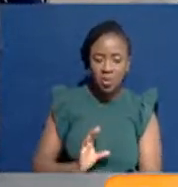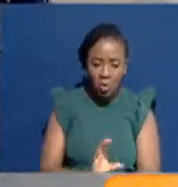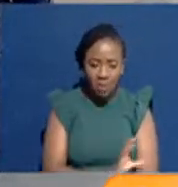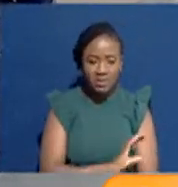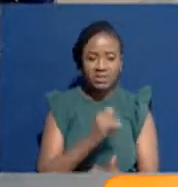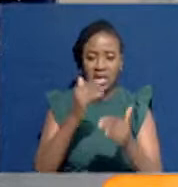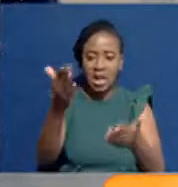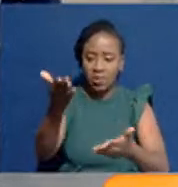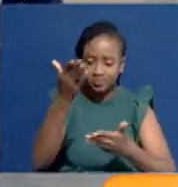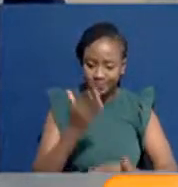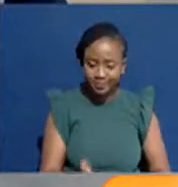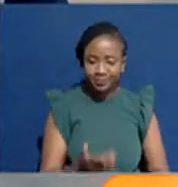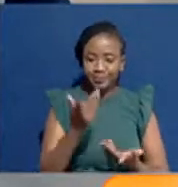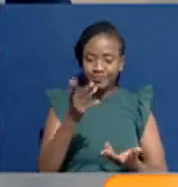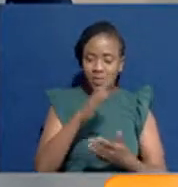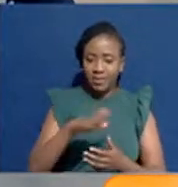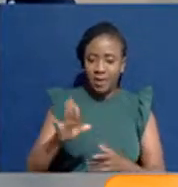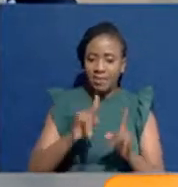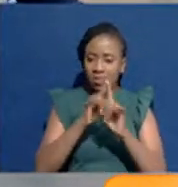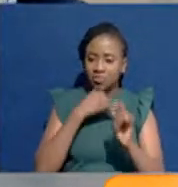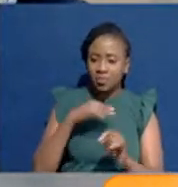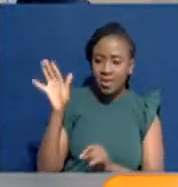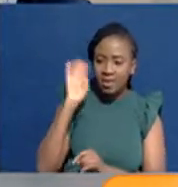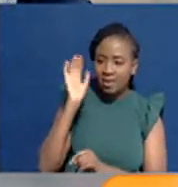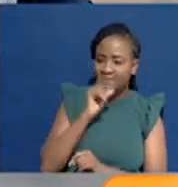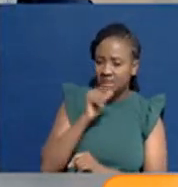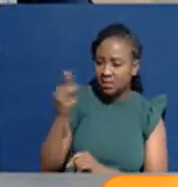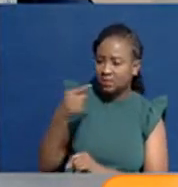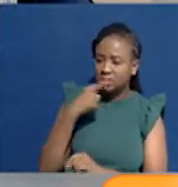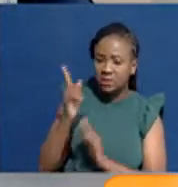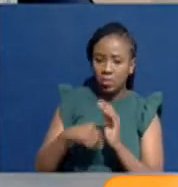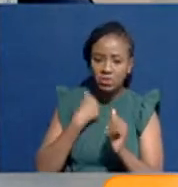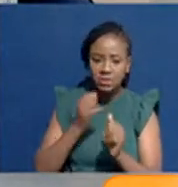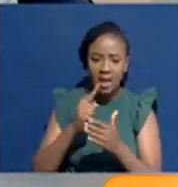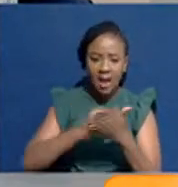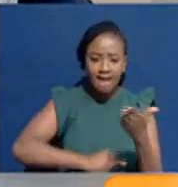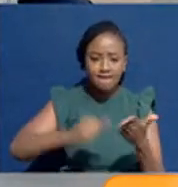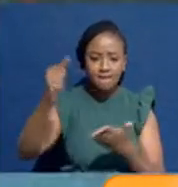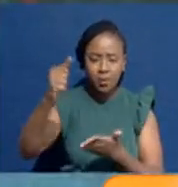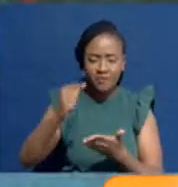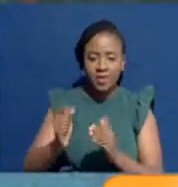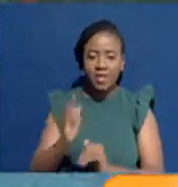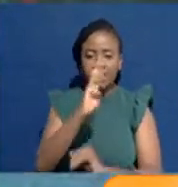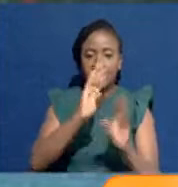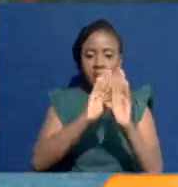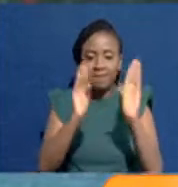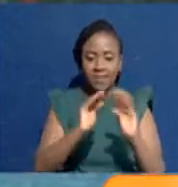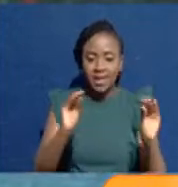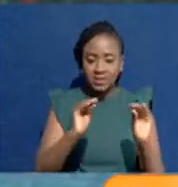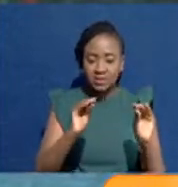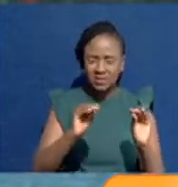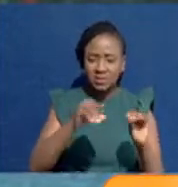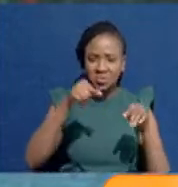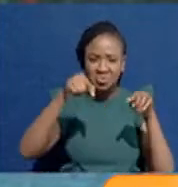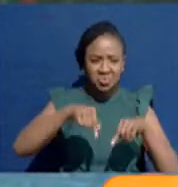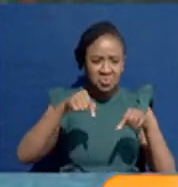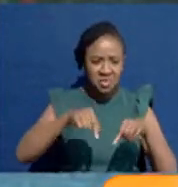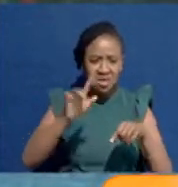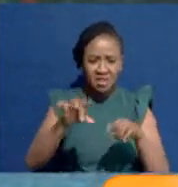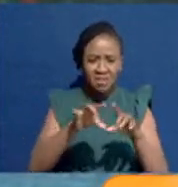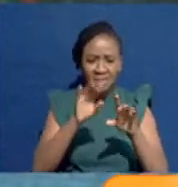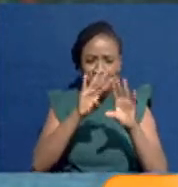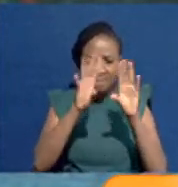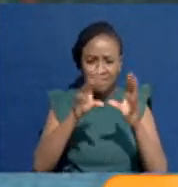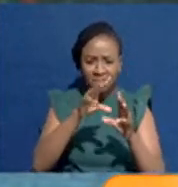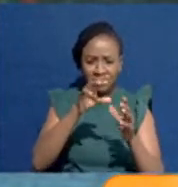They passed, and I've had Osoro here say about the passage of the budget today. Mm-hmm. Those budget estimates, in fact,